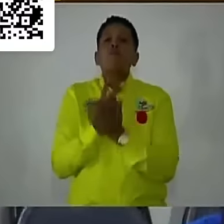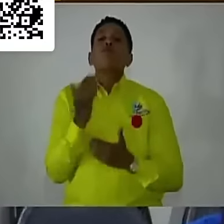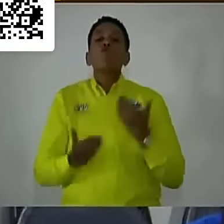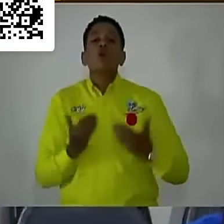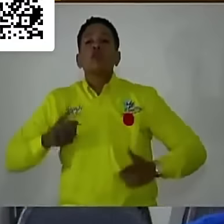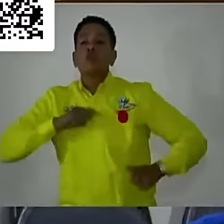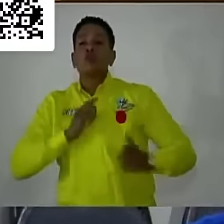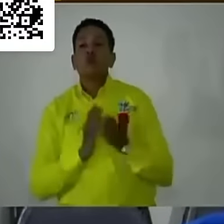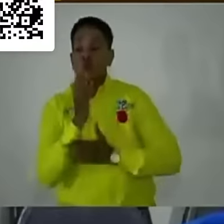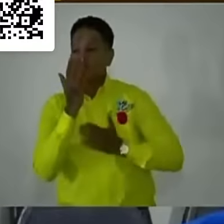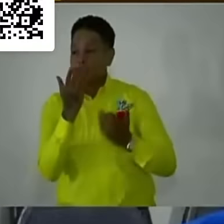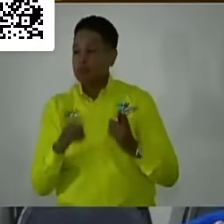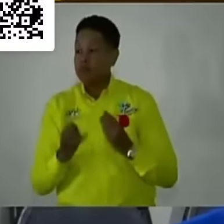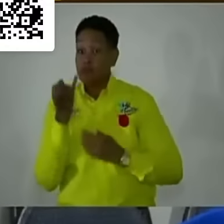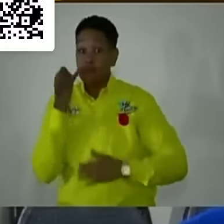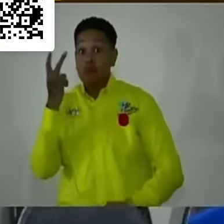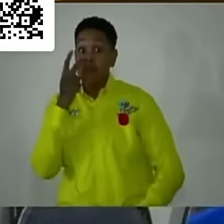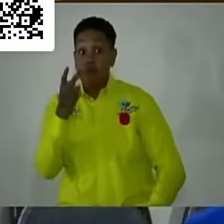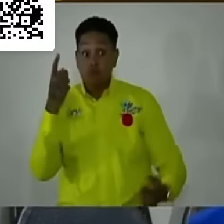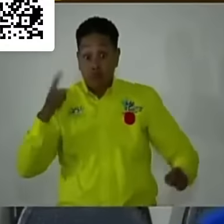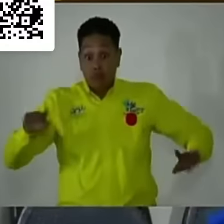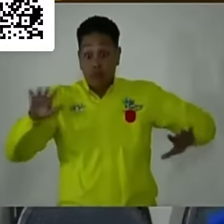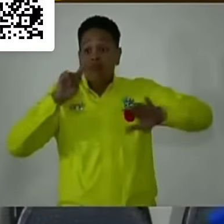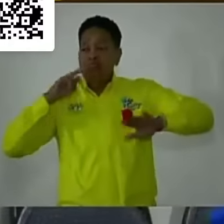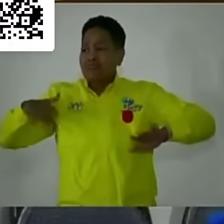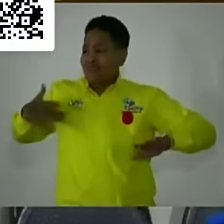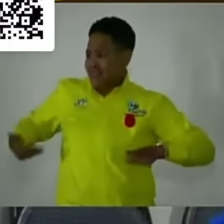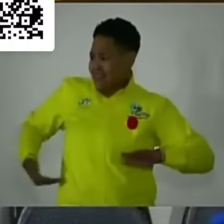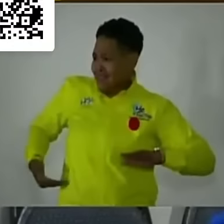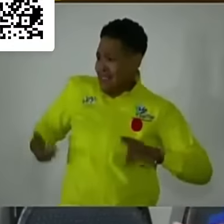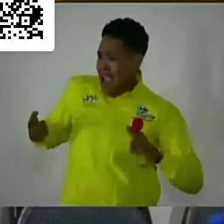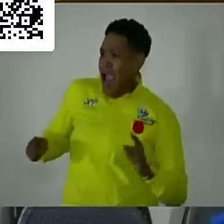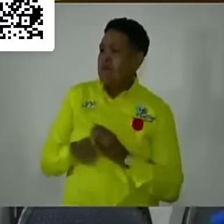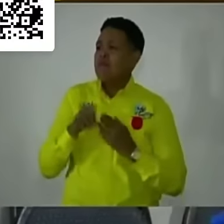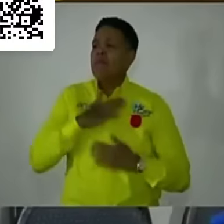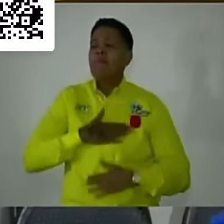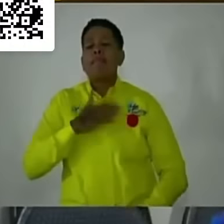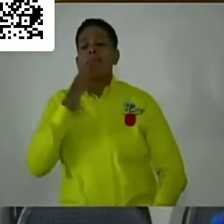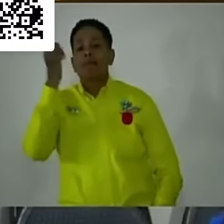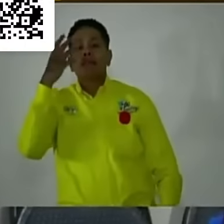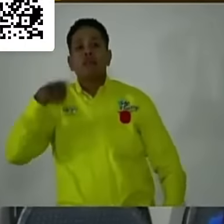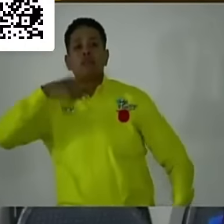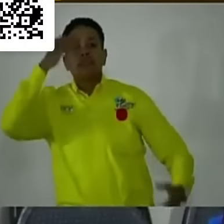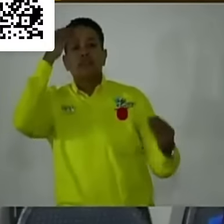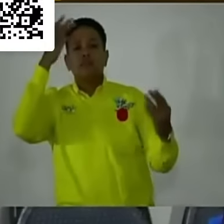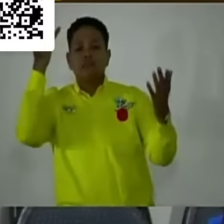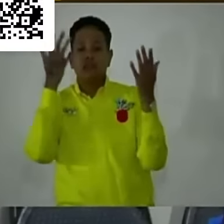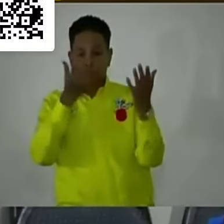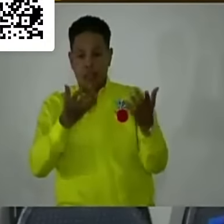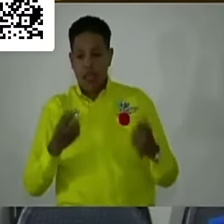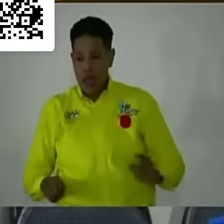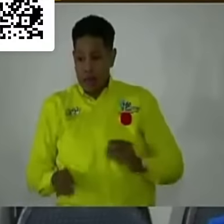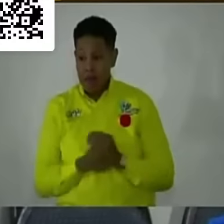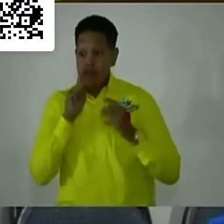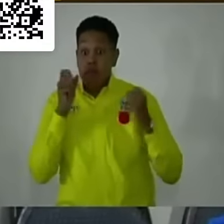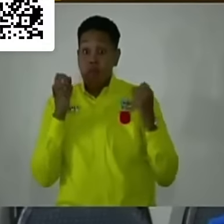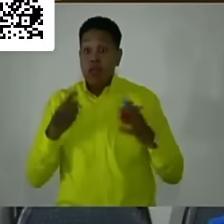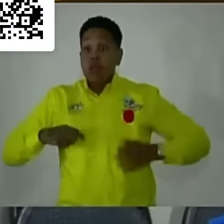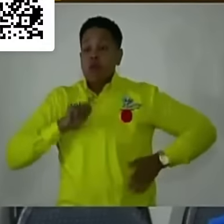we go through. If you see that happening or sense that is happening, then please send us the information on that. And there are many that